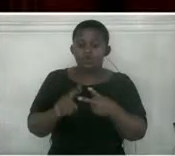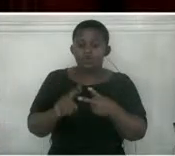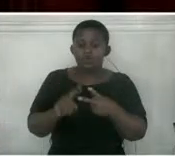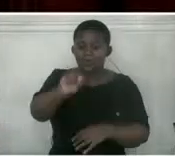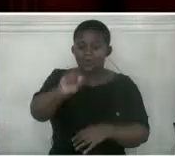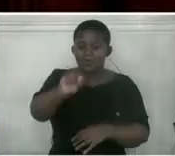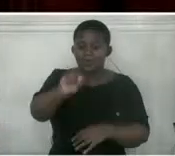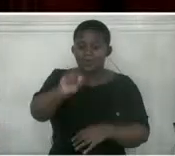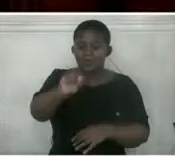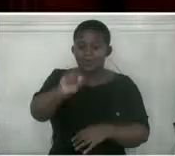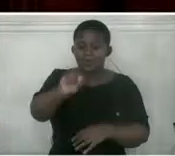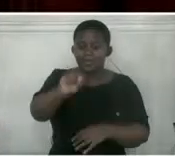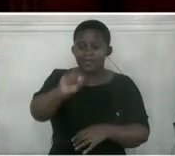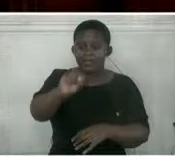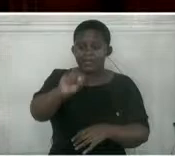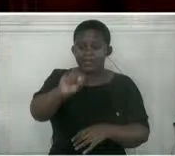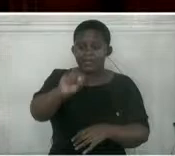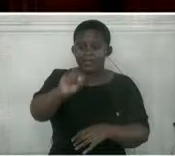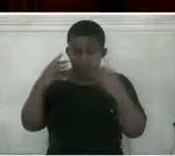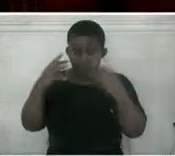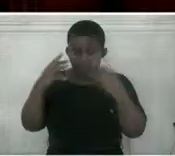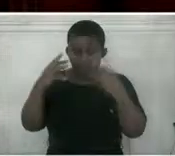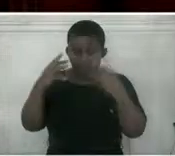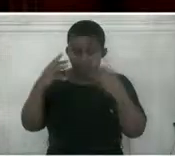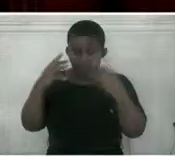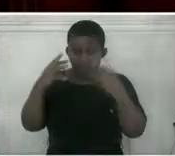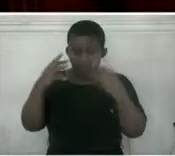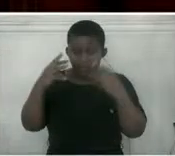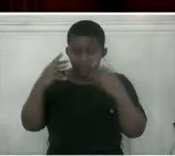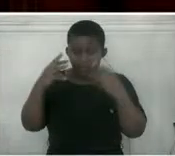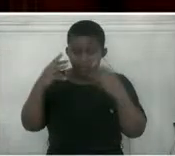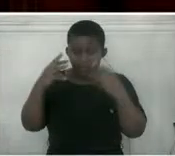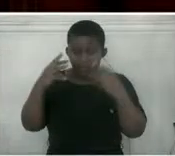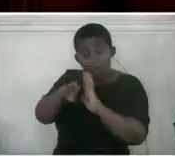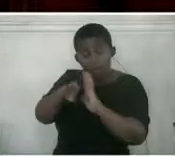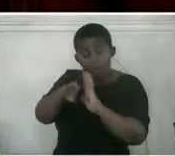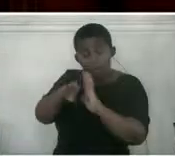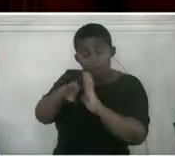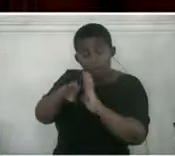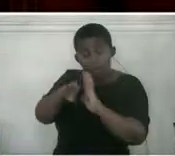and cooperatives with sustainable market. This program